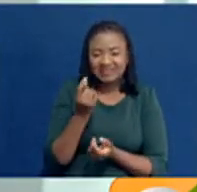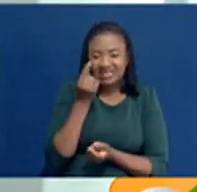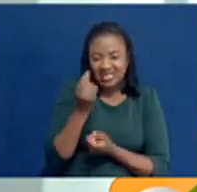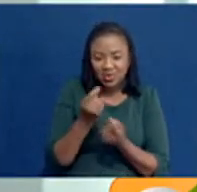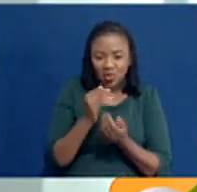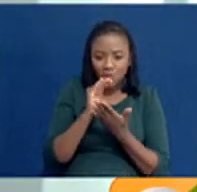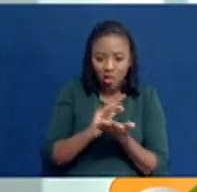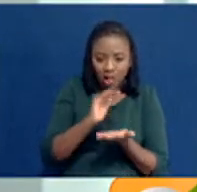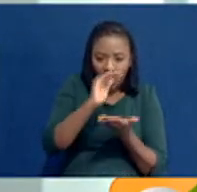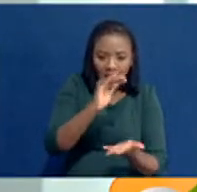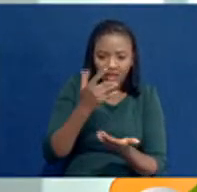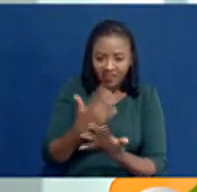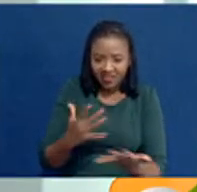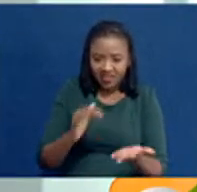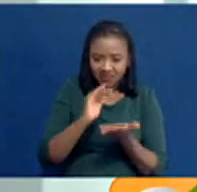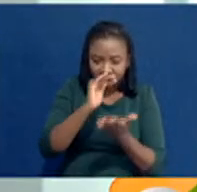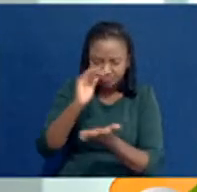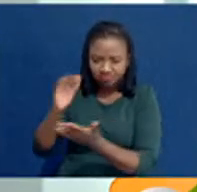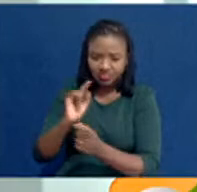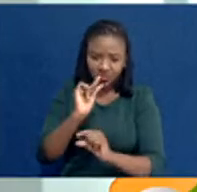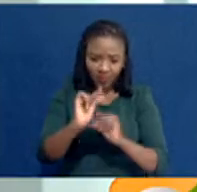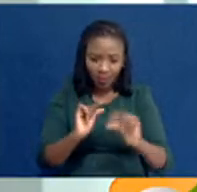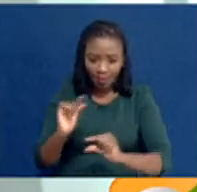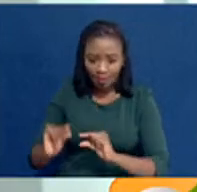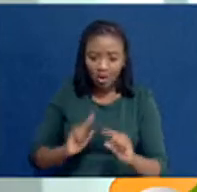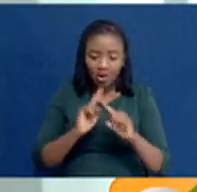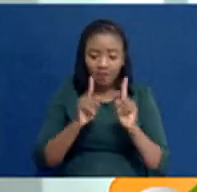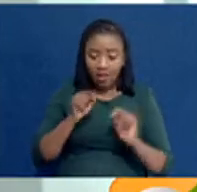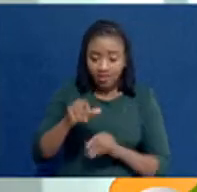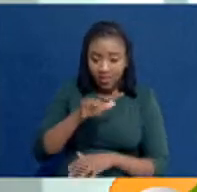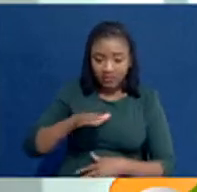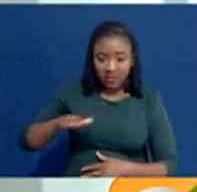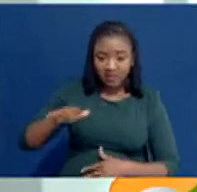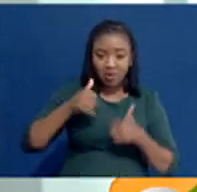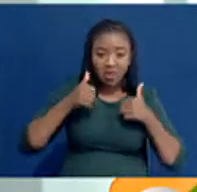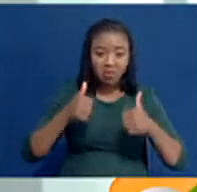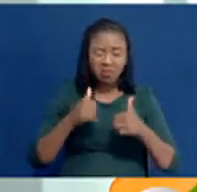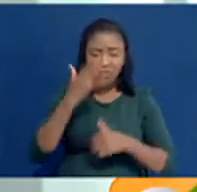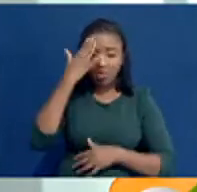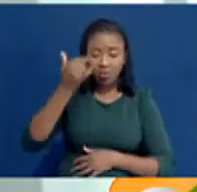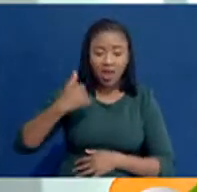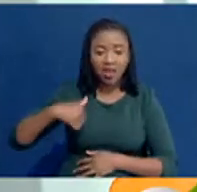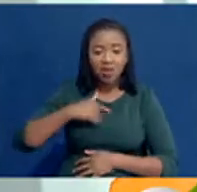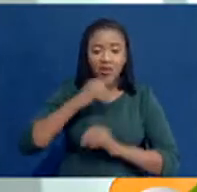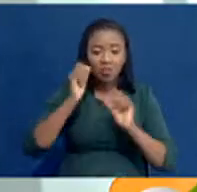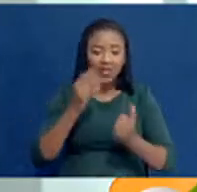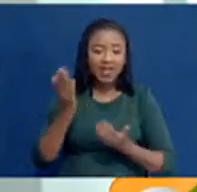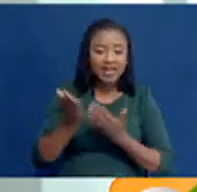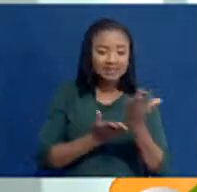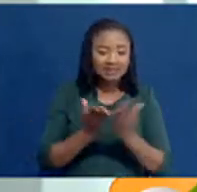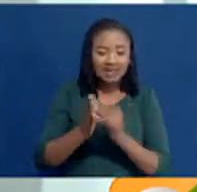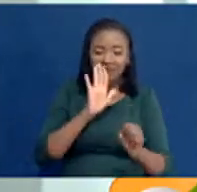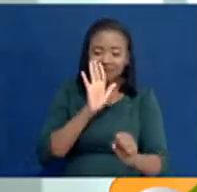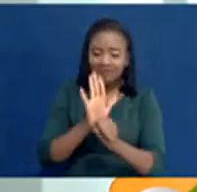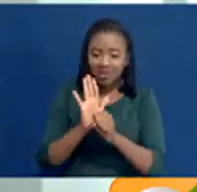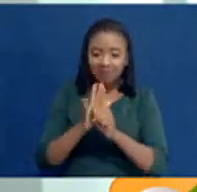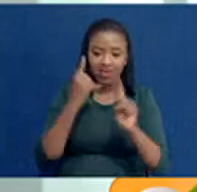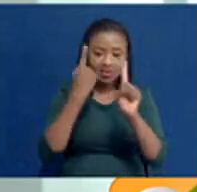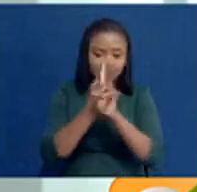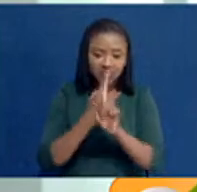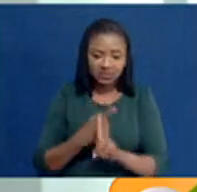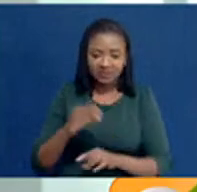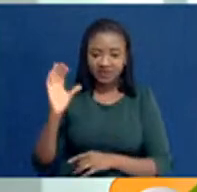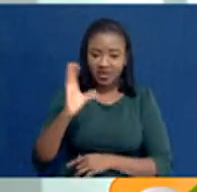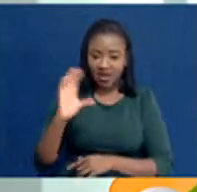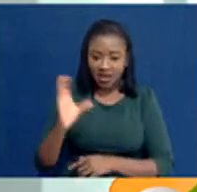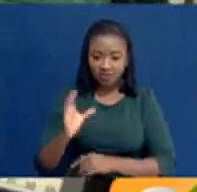is ideal for such an environment because we can be able to serve the many different customers. Even with their small quantities,